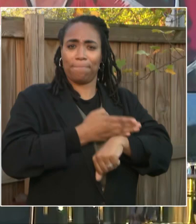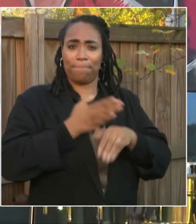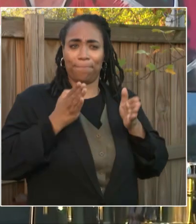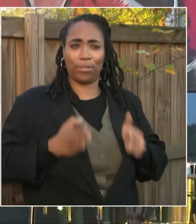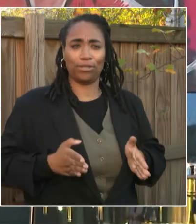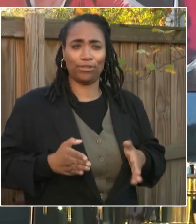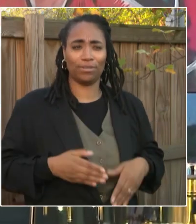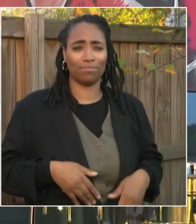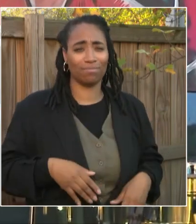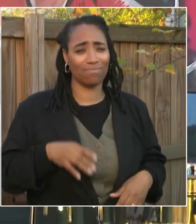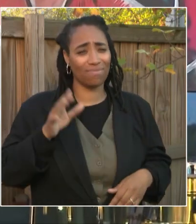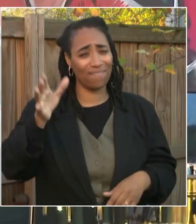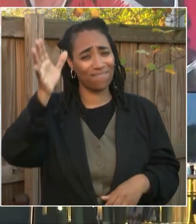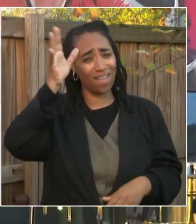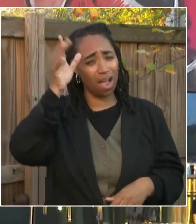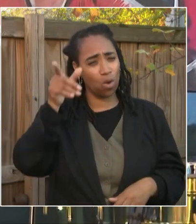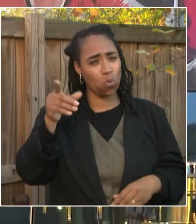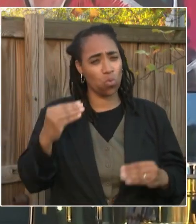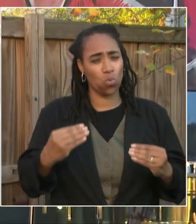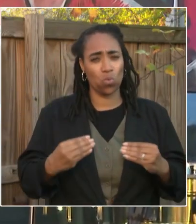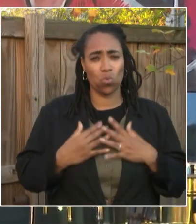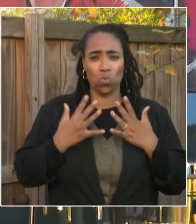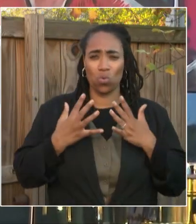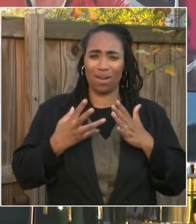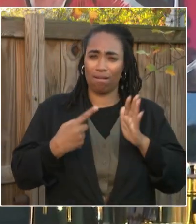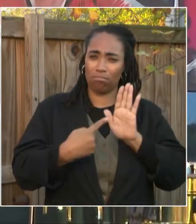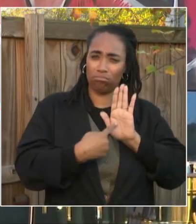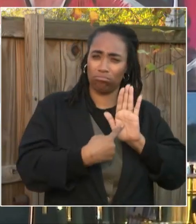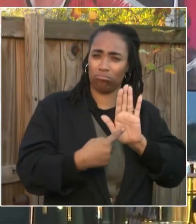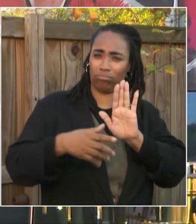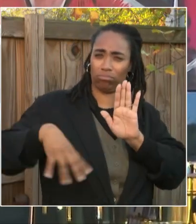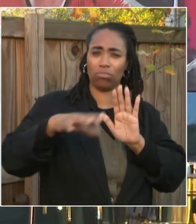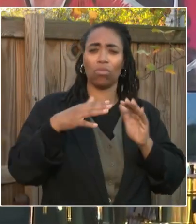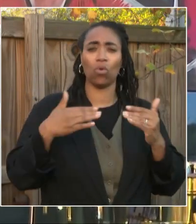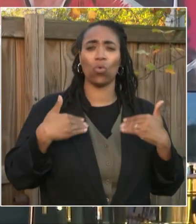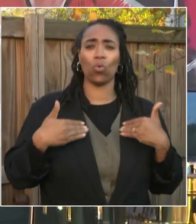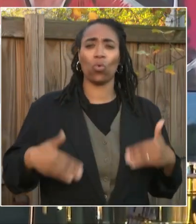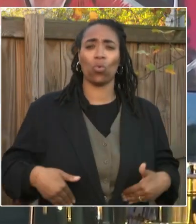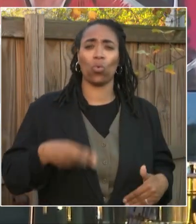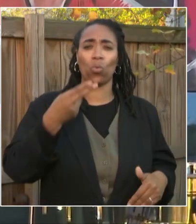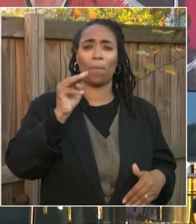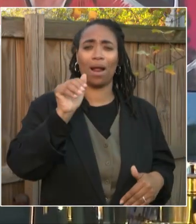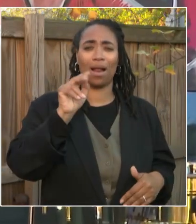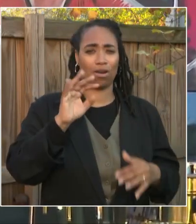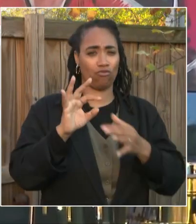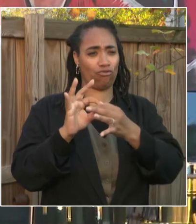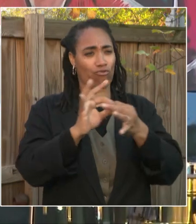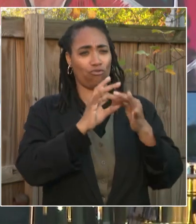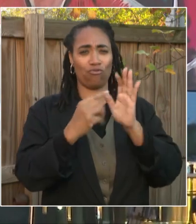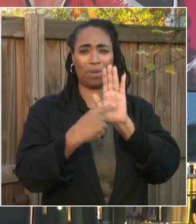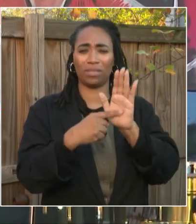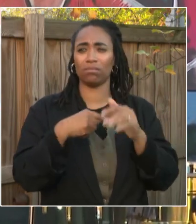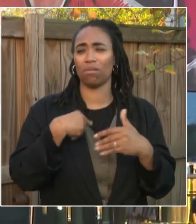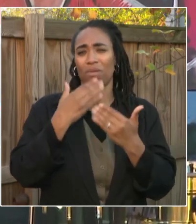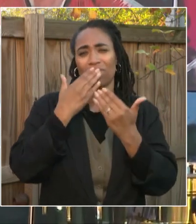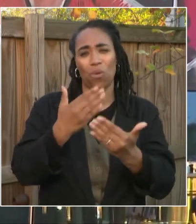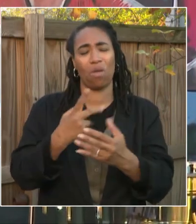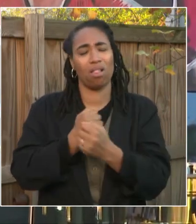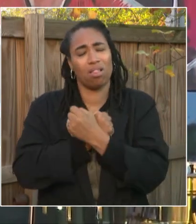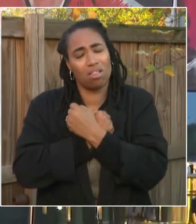for humanity. And I just want you to know we appreciate him and we love you. Dr. Evans,